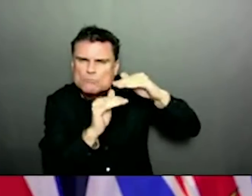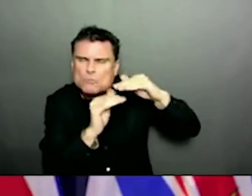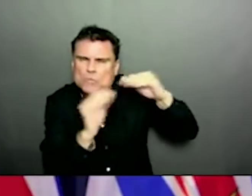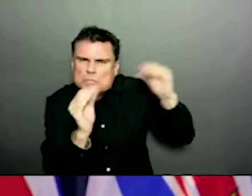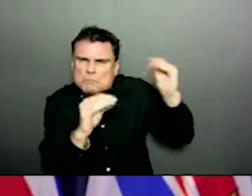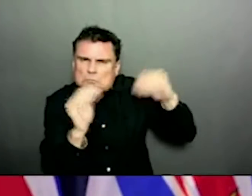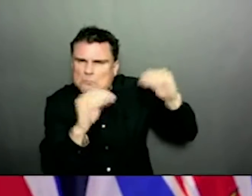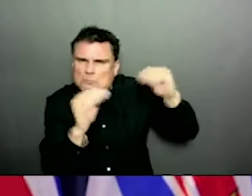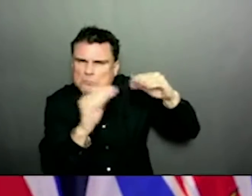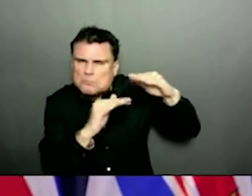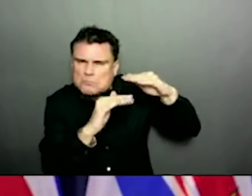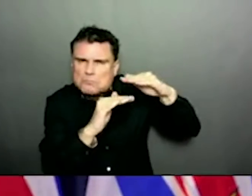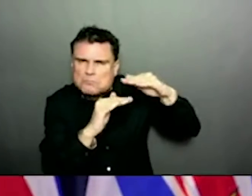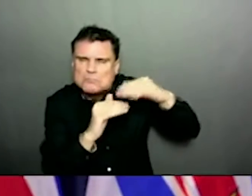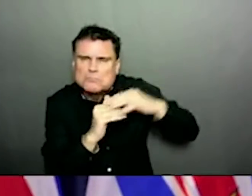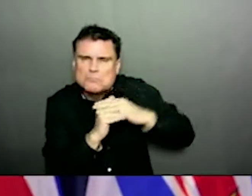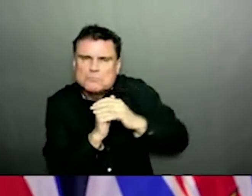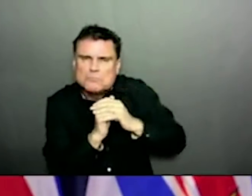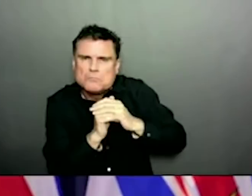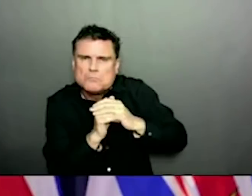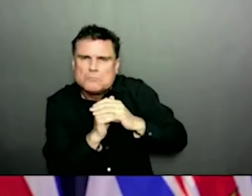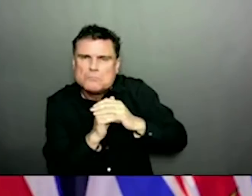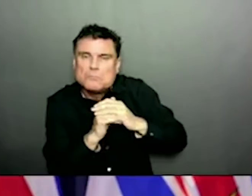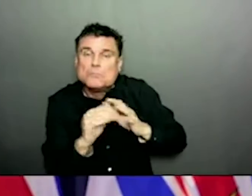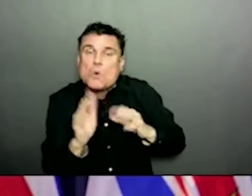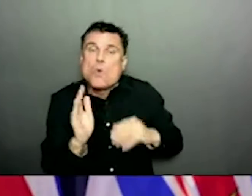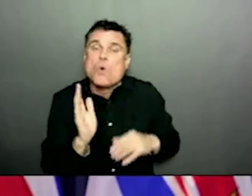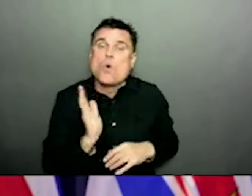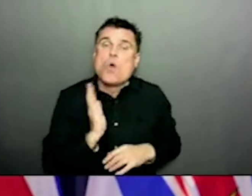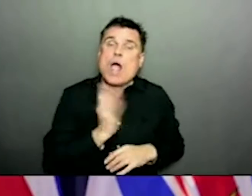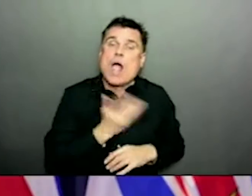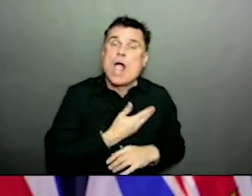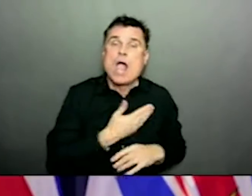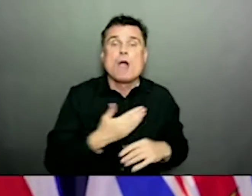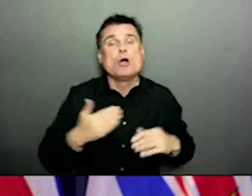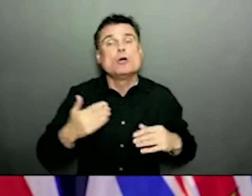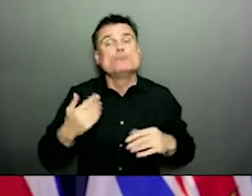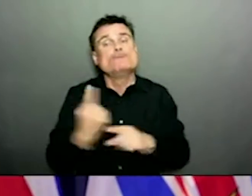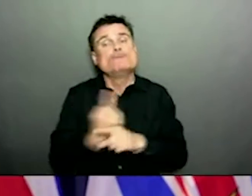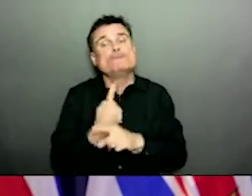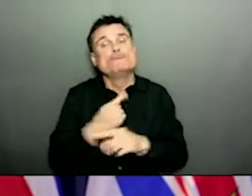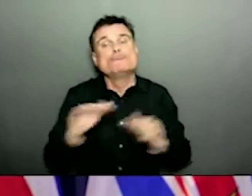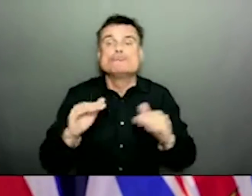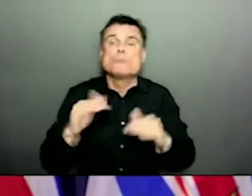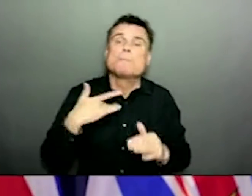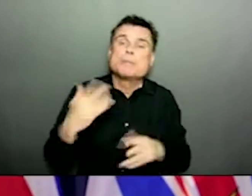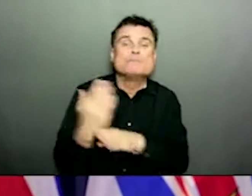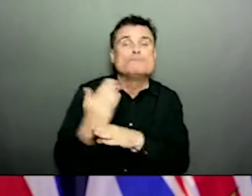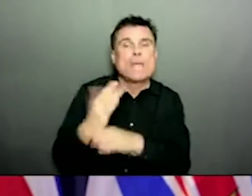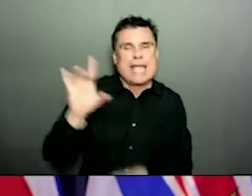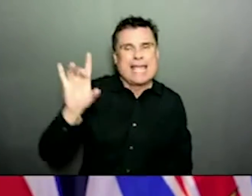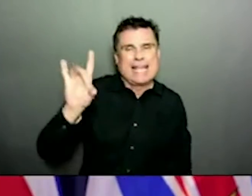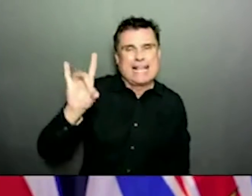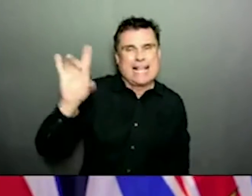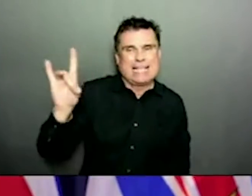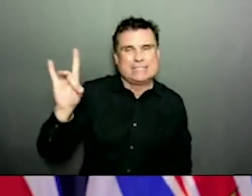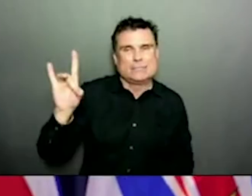our base is about 88.8%, which is well below where it was this time last year. Obviously, the circumstances are different.